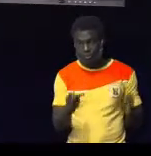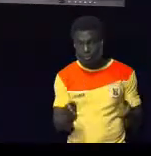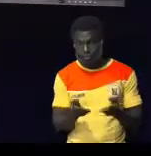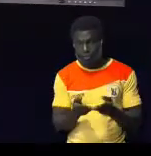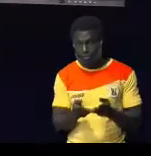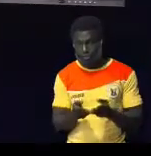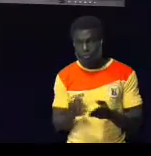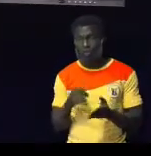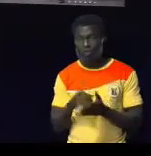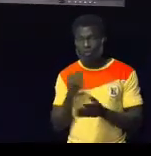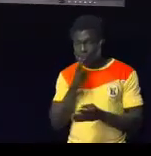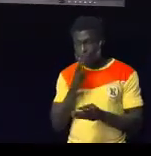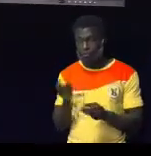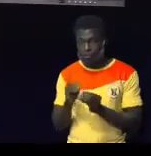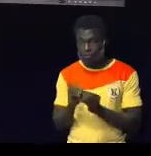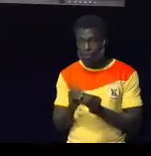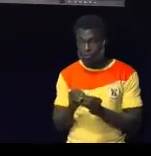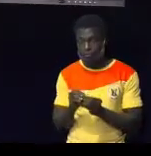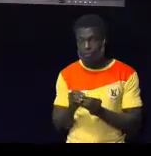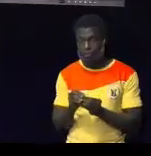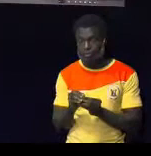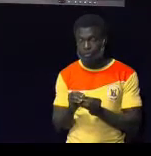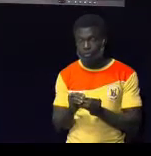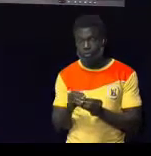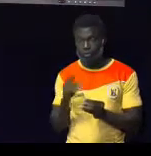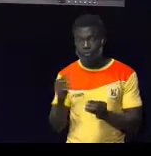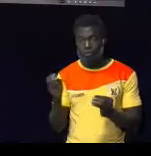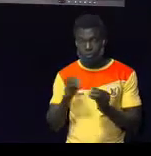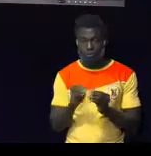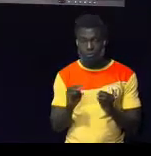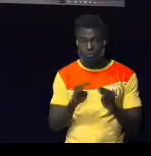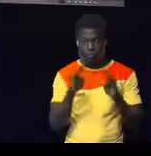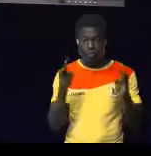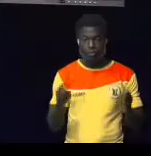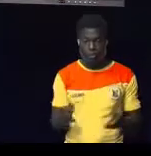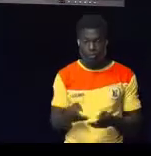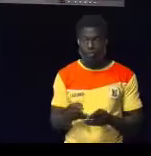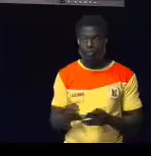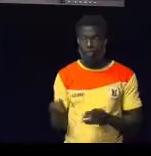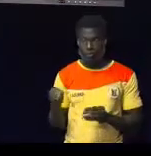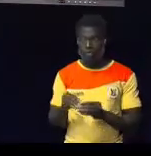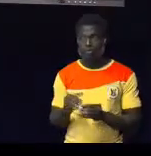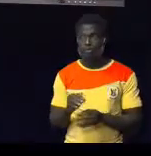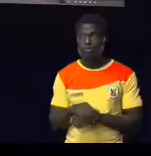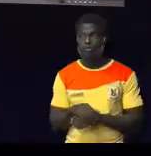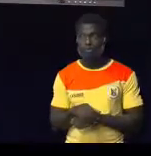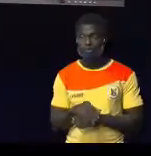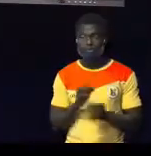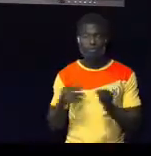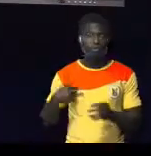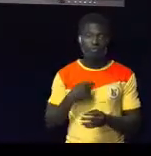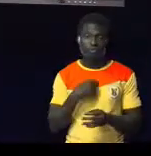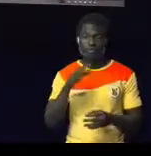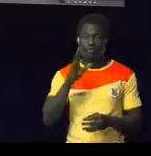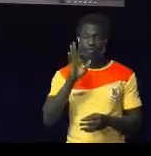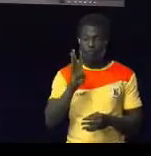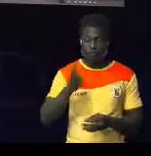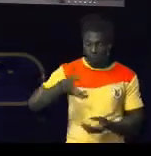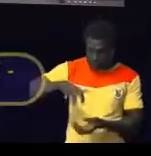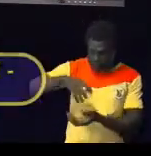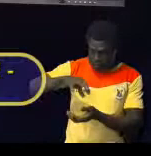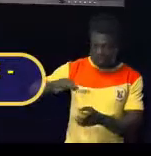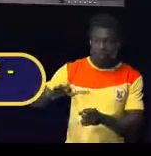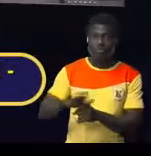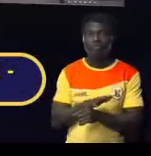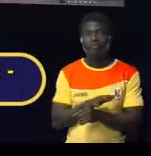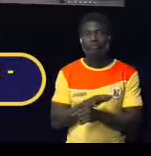the mass will be more. Okay, so that's direct. The more the boxes, the more the mass. If we have 4 taps filling a tank in 12